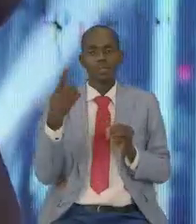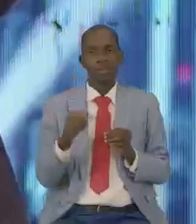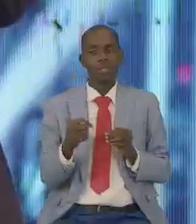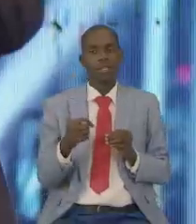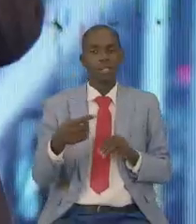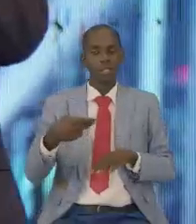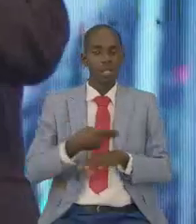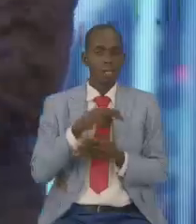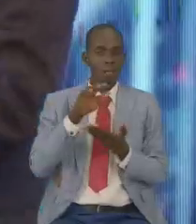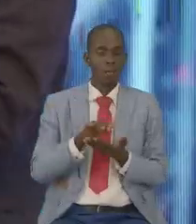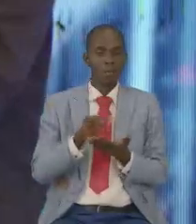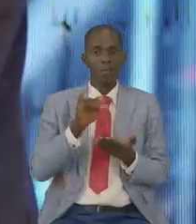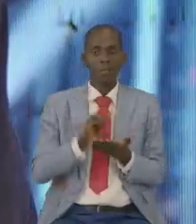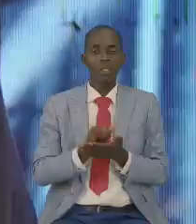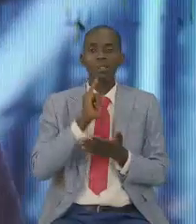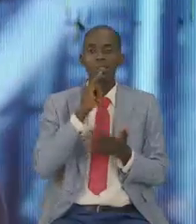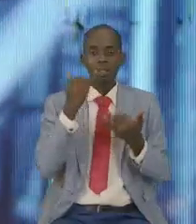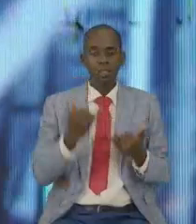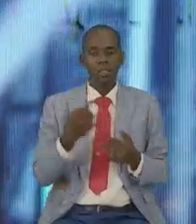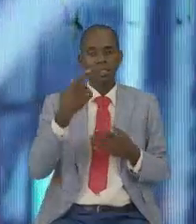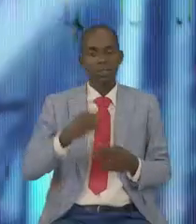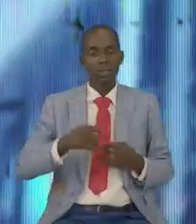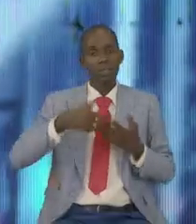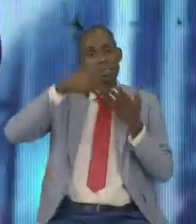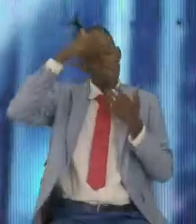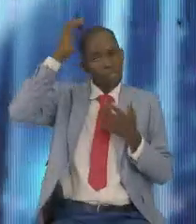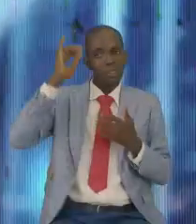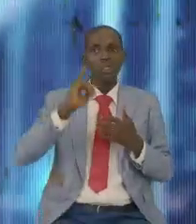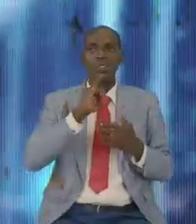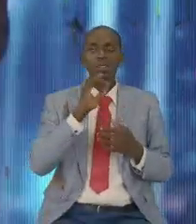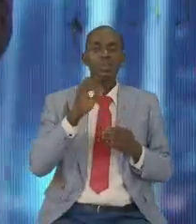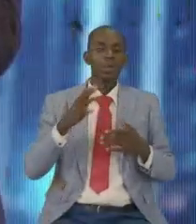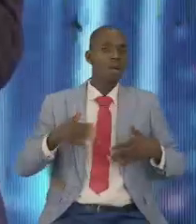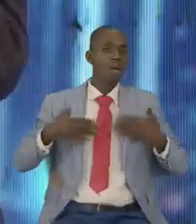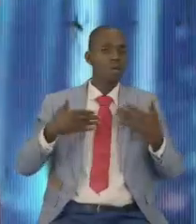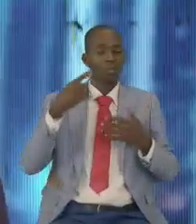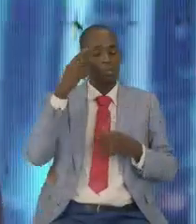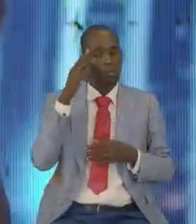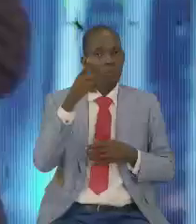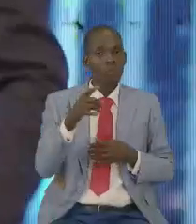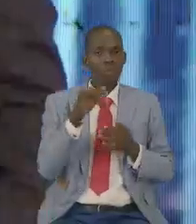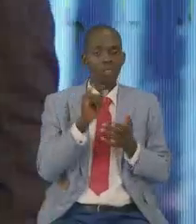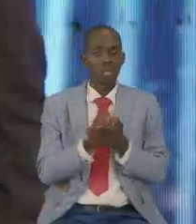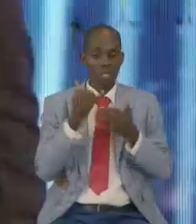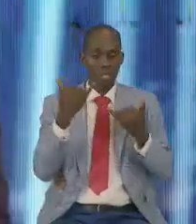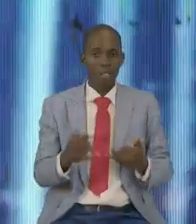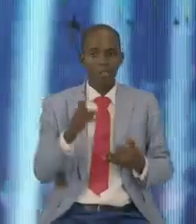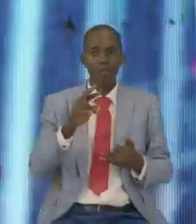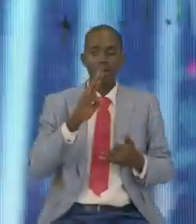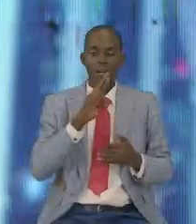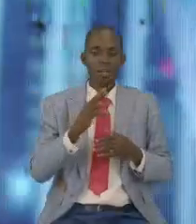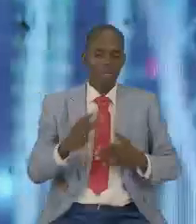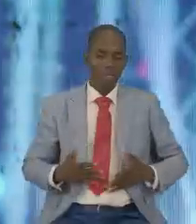happy for you that now you are believing totally, completely on him who had paid